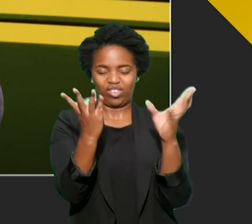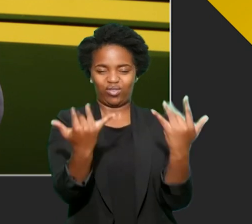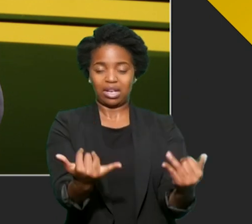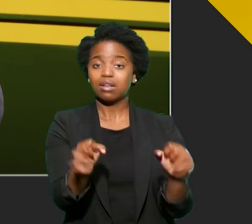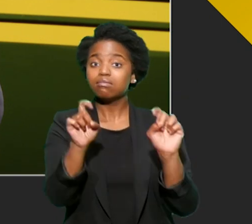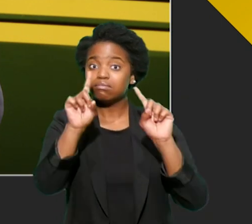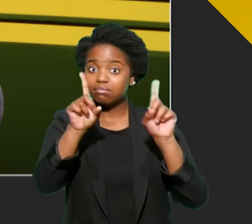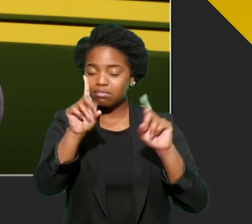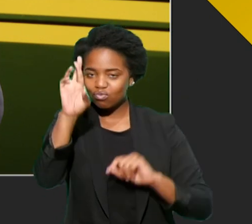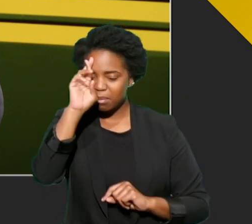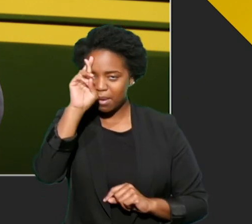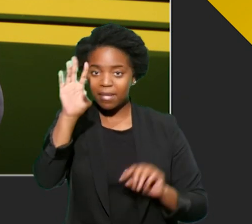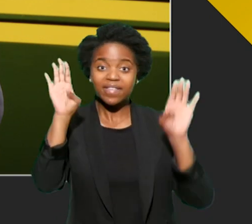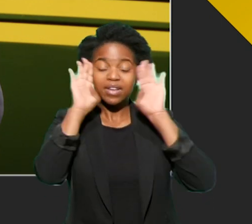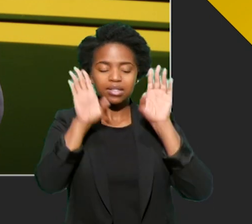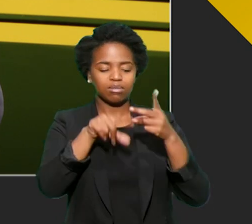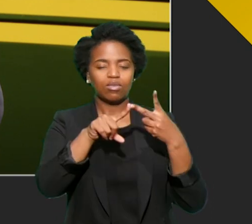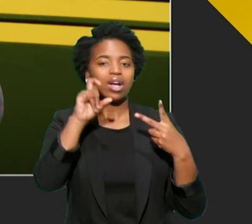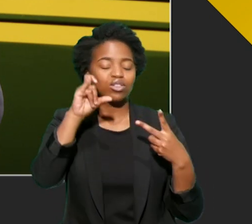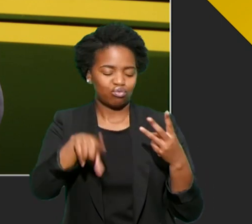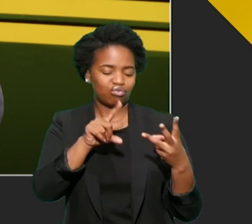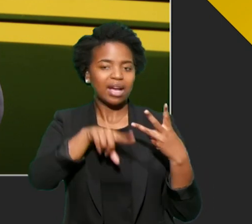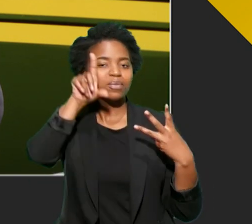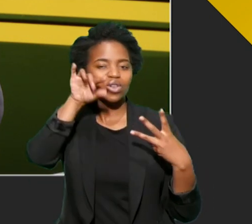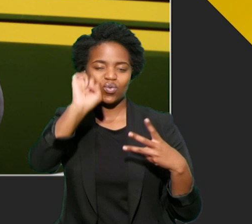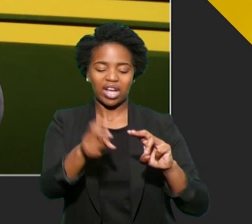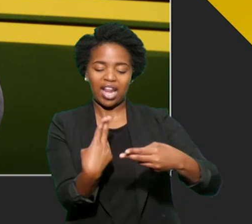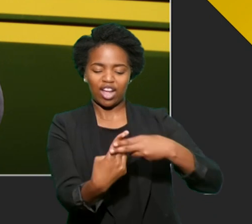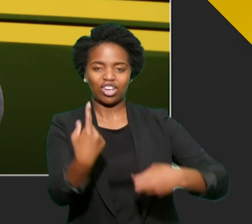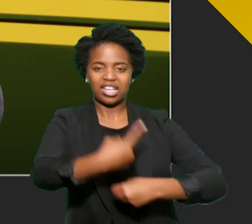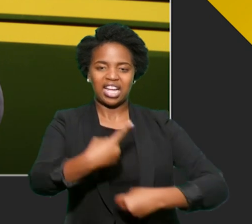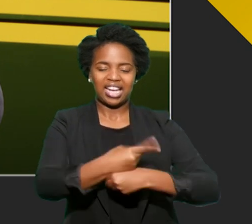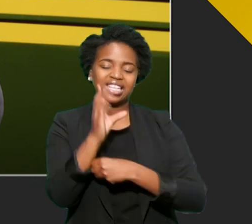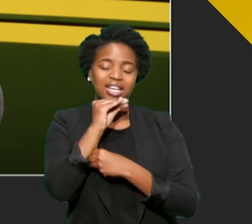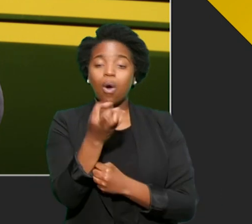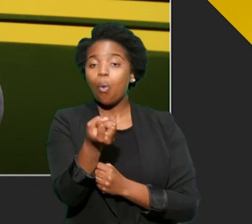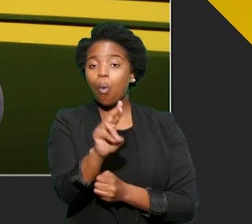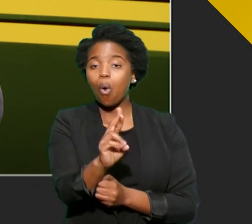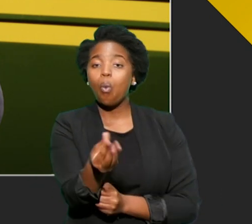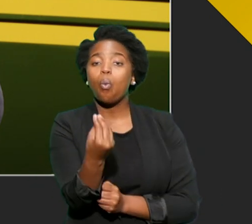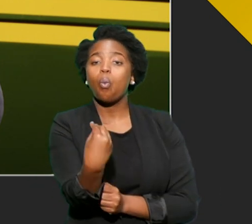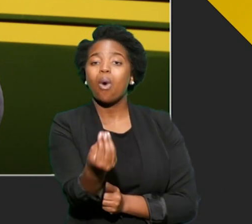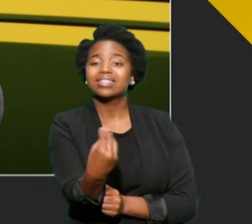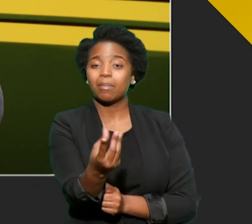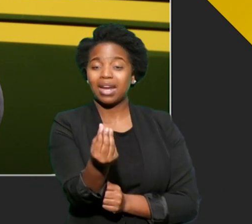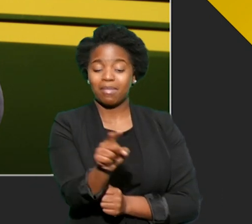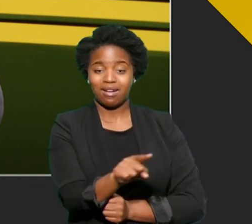at Daily Thetha on Instagram, Twitter and Facebook. Alternatively, go to WhatsApp yakho on